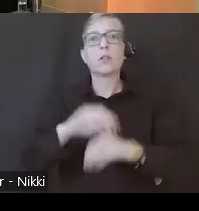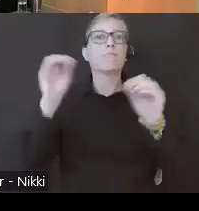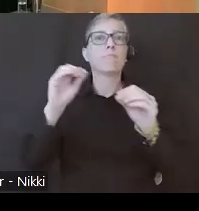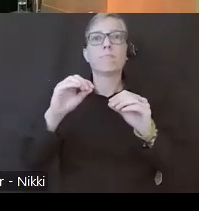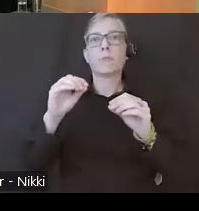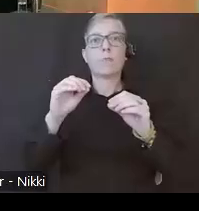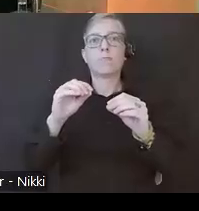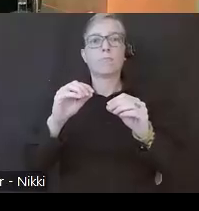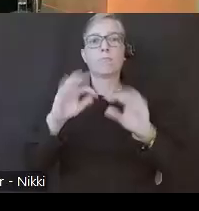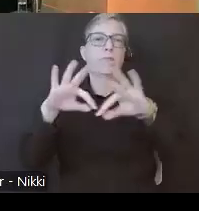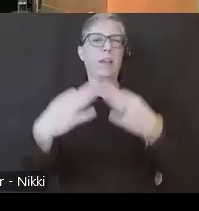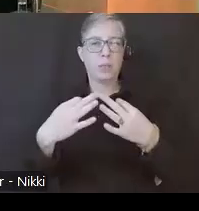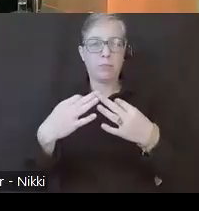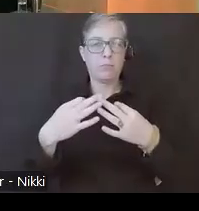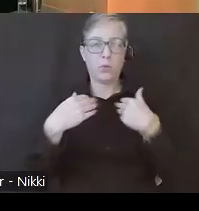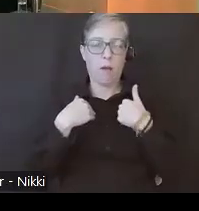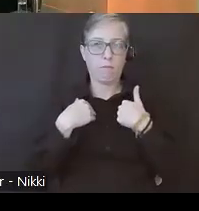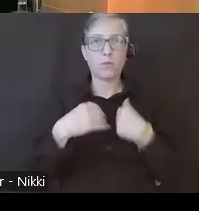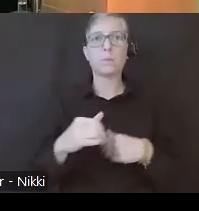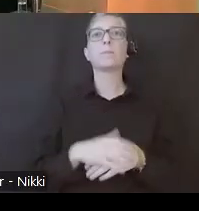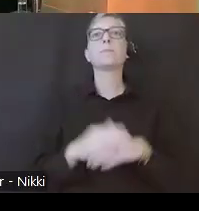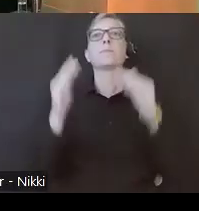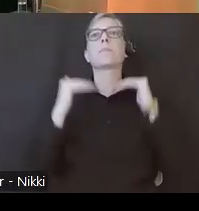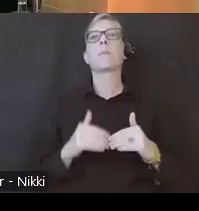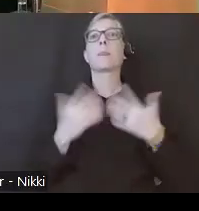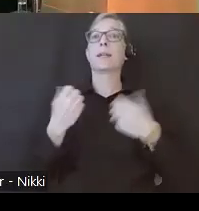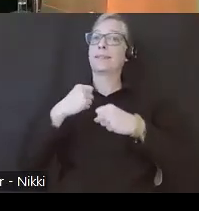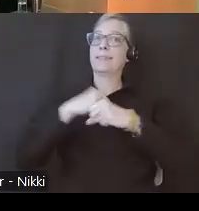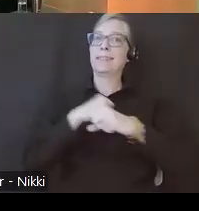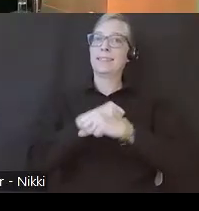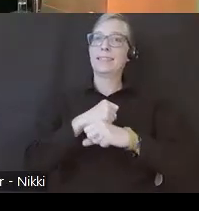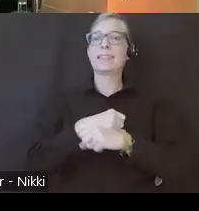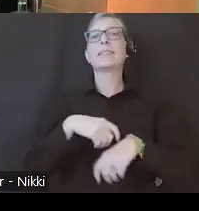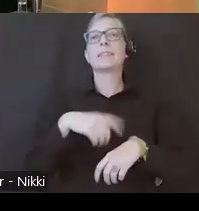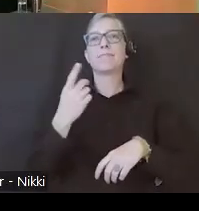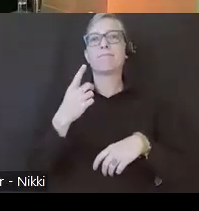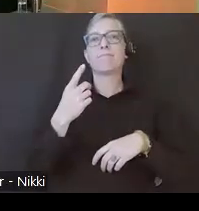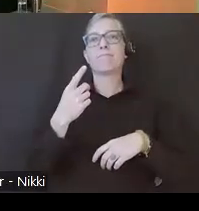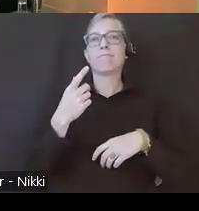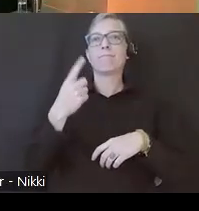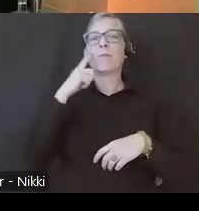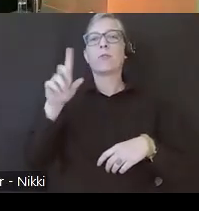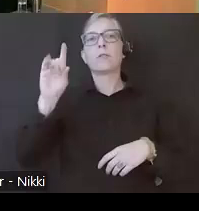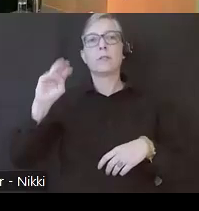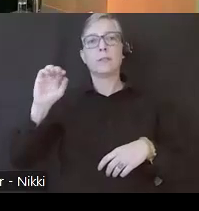is our descriptive statistics for demographics and some clinical information on our